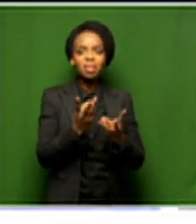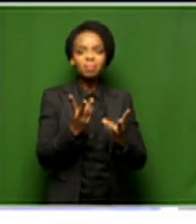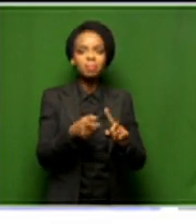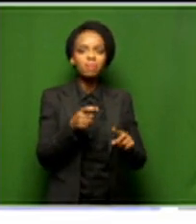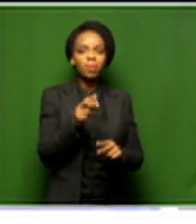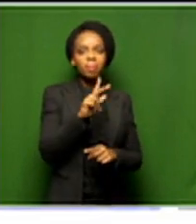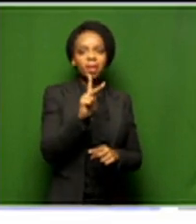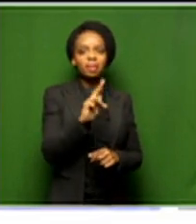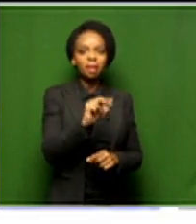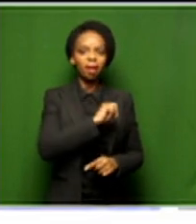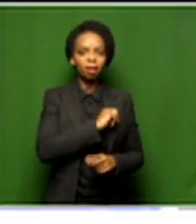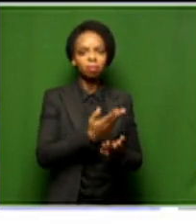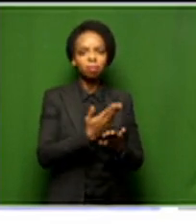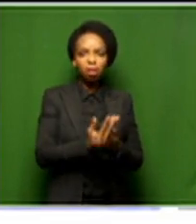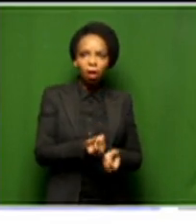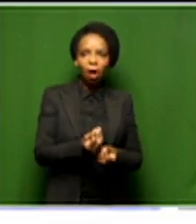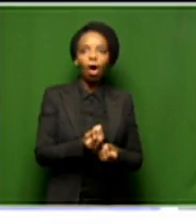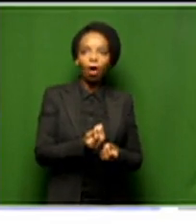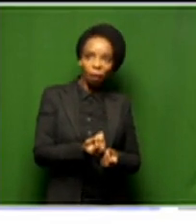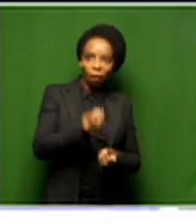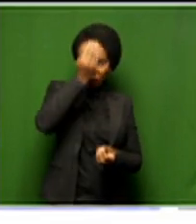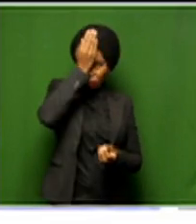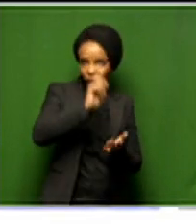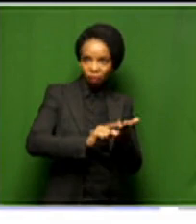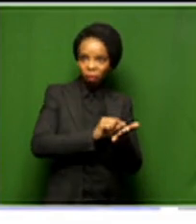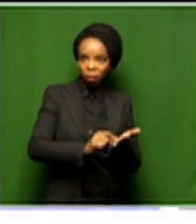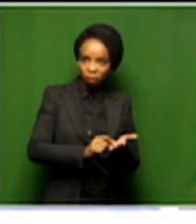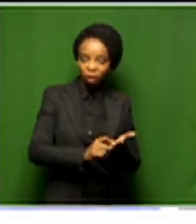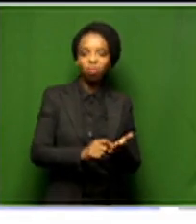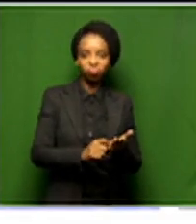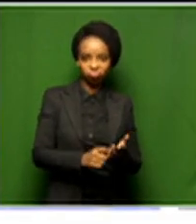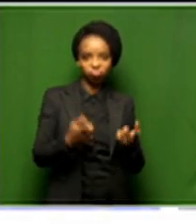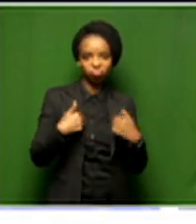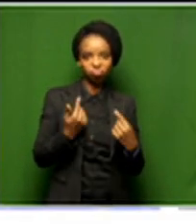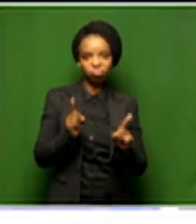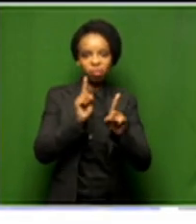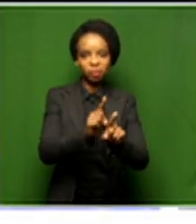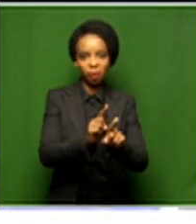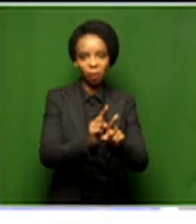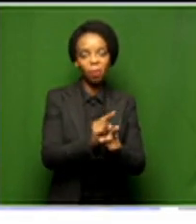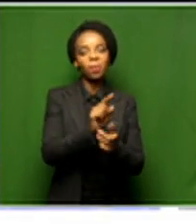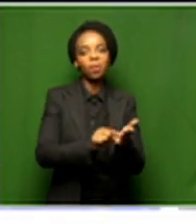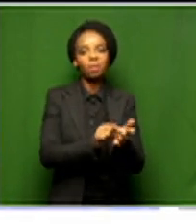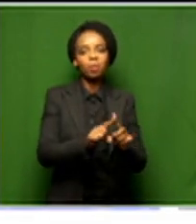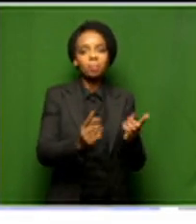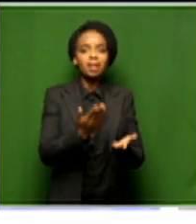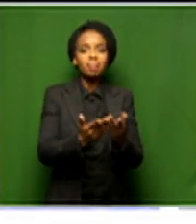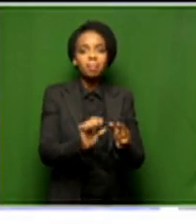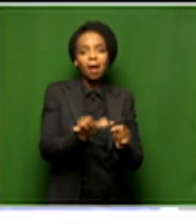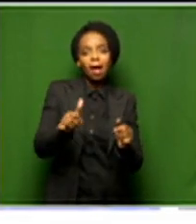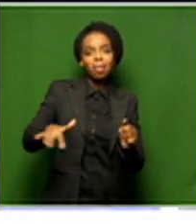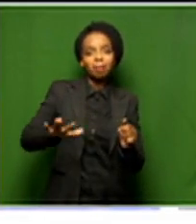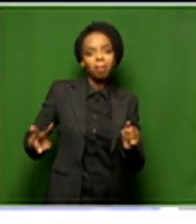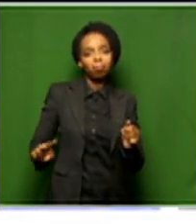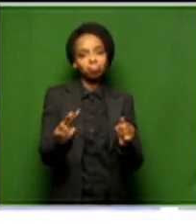vote, but elsewhere, they're like, okay, maybe he won't have a similar effect. But the point